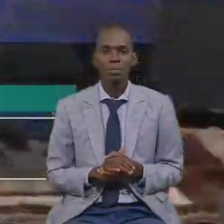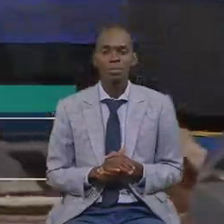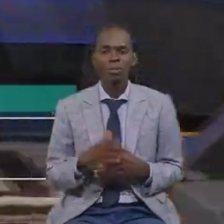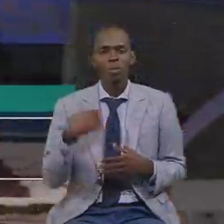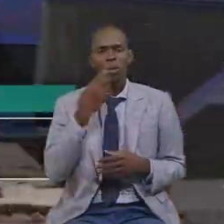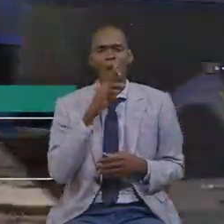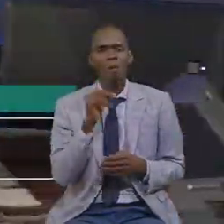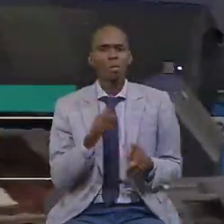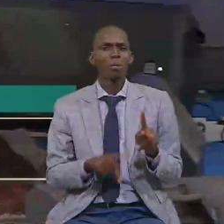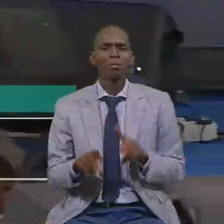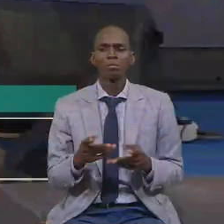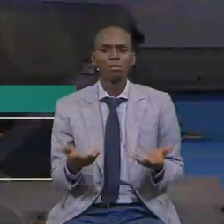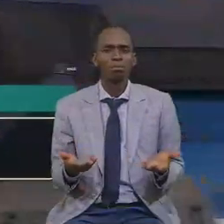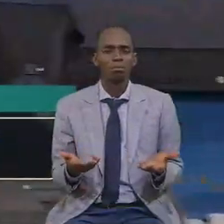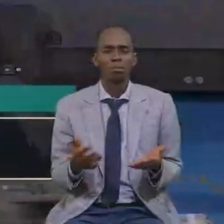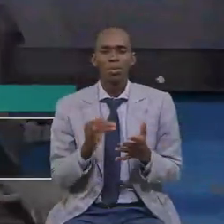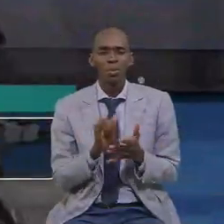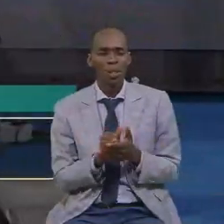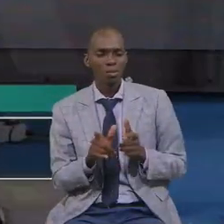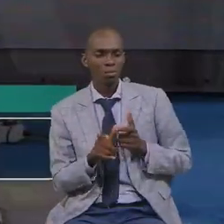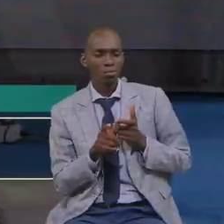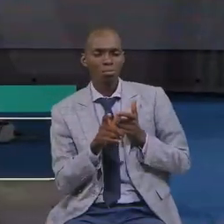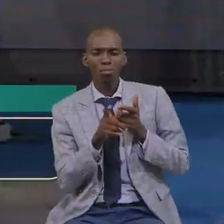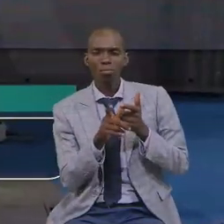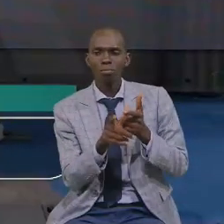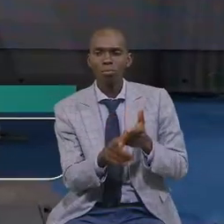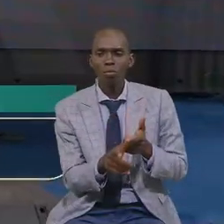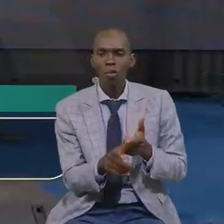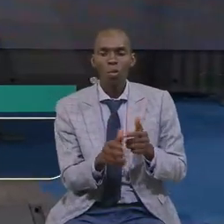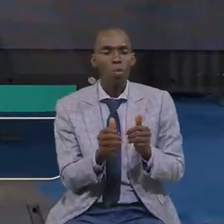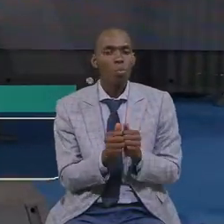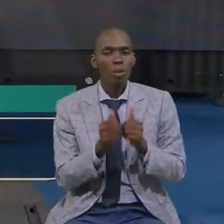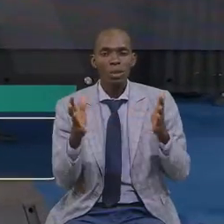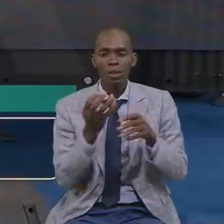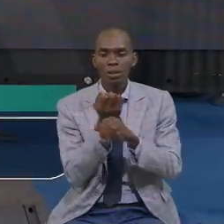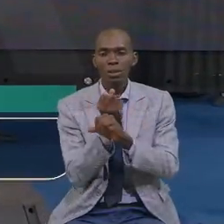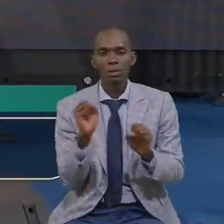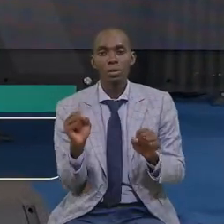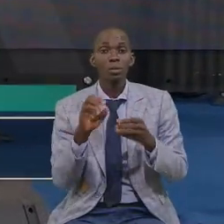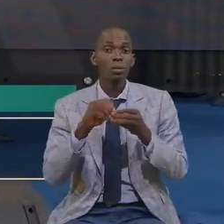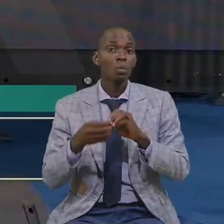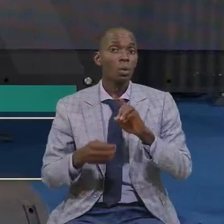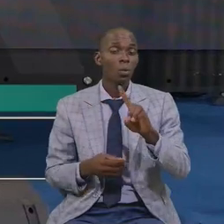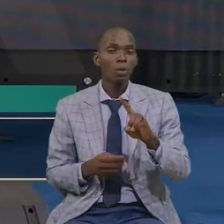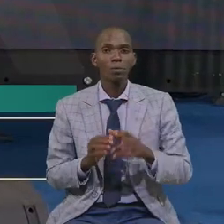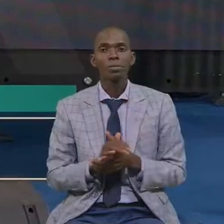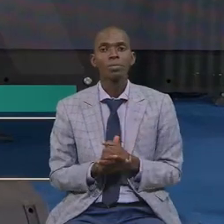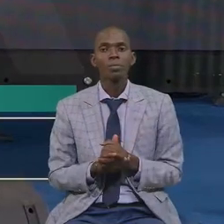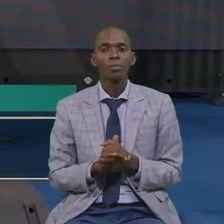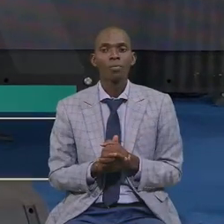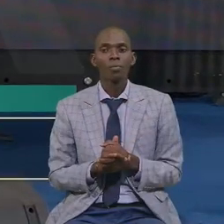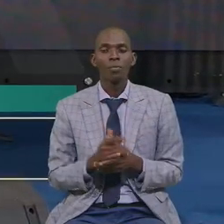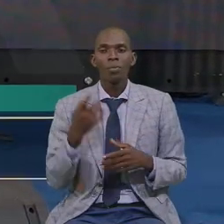people that run without salvation? Number one, the